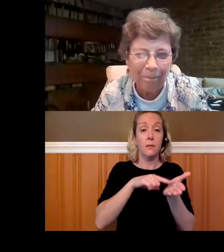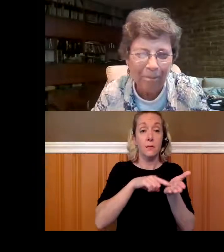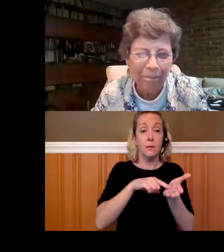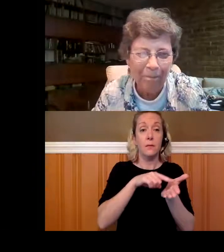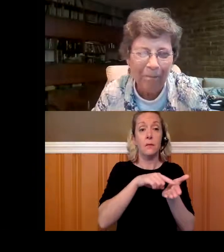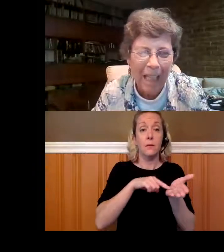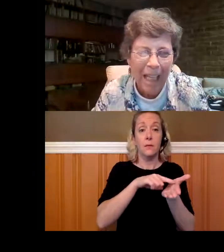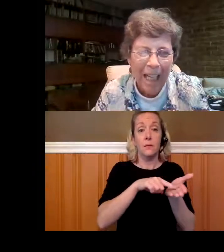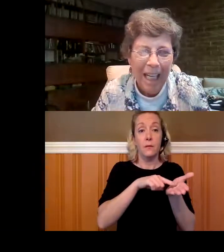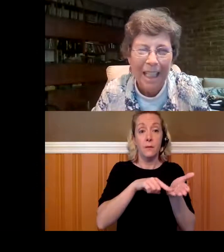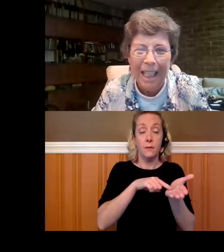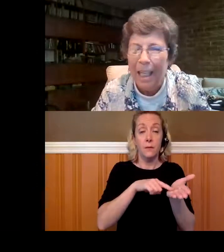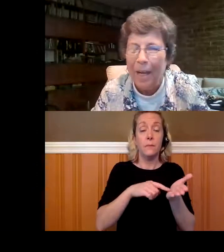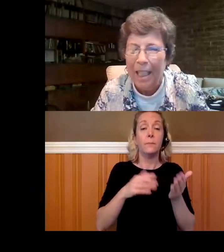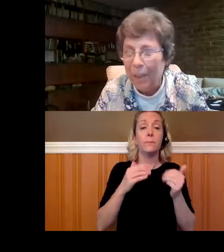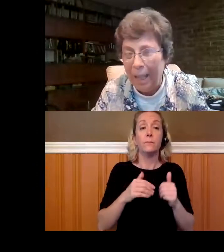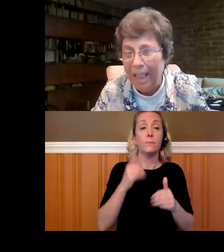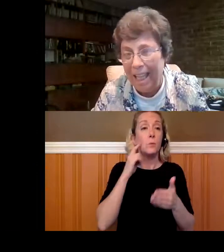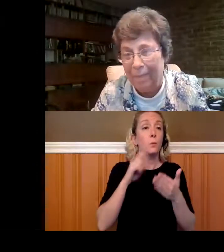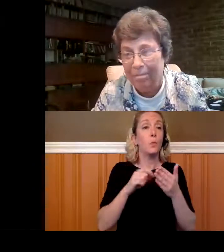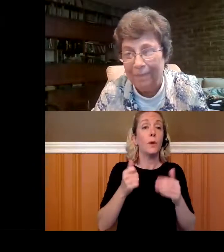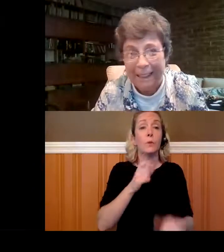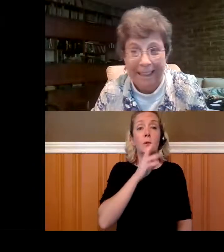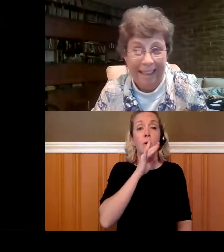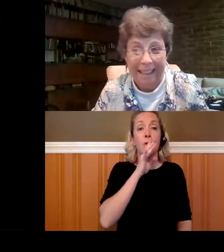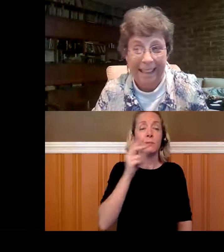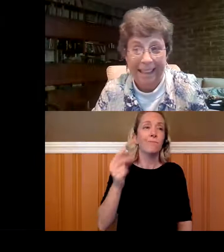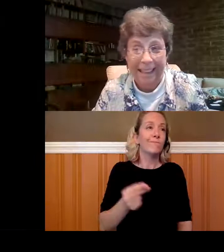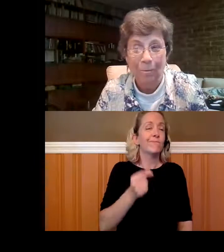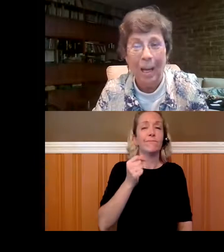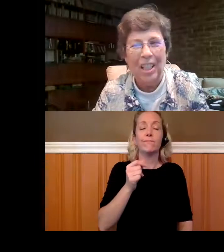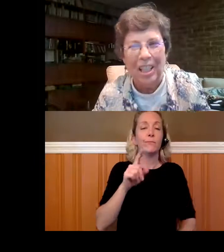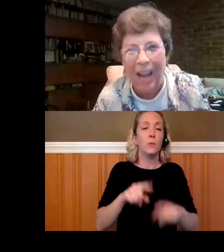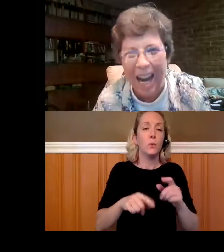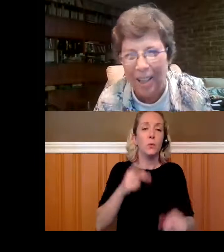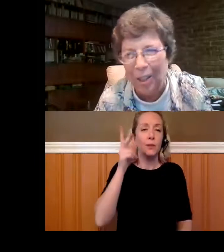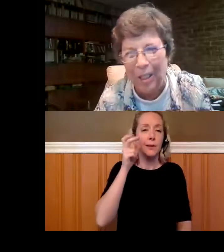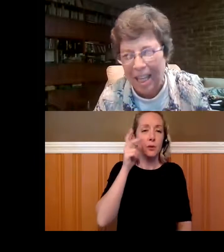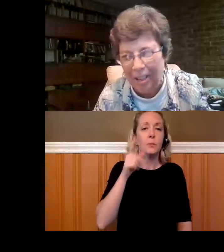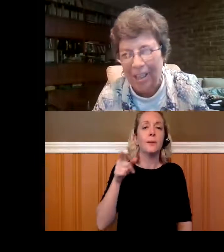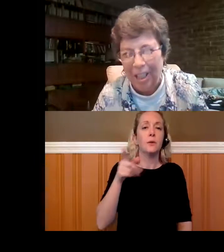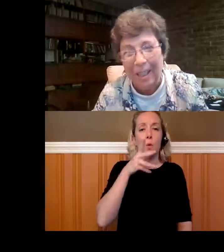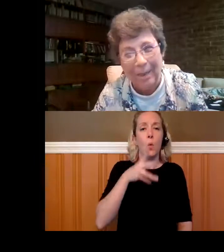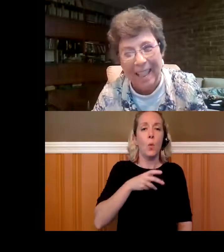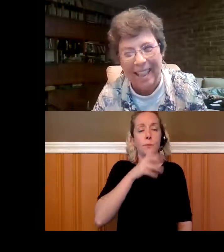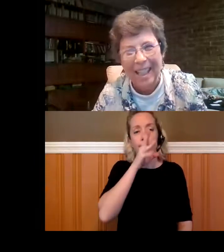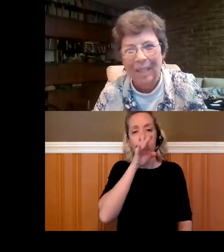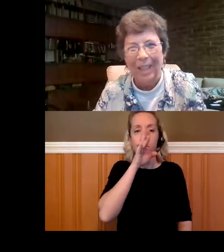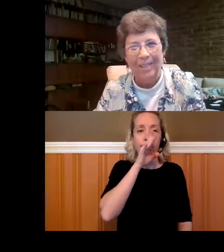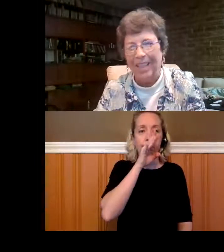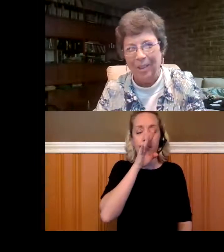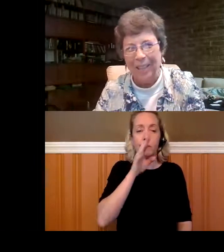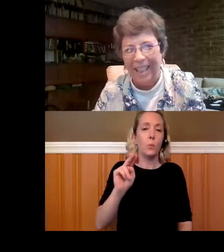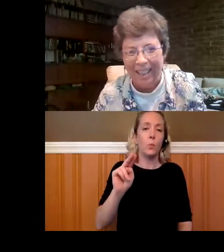Did anybody speak to him? Well, she tried. You couldn't hear it, but she was speaking, but it wasn't doing any good.